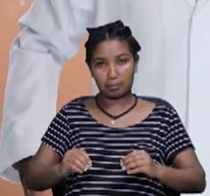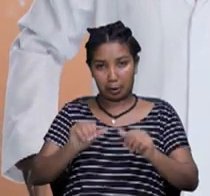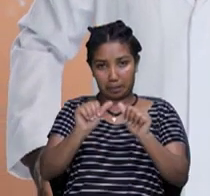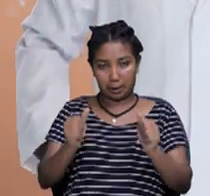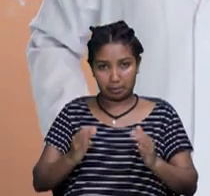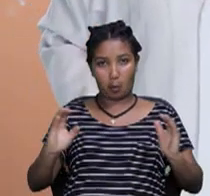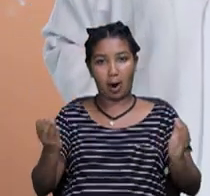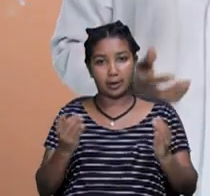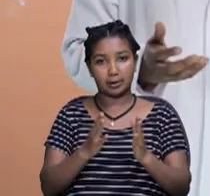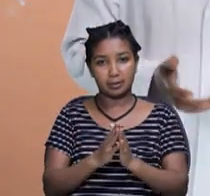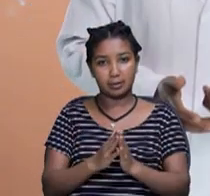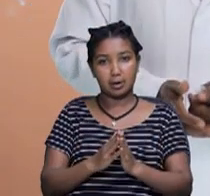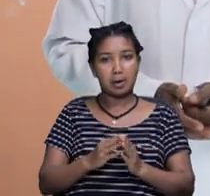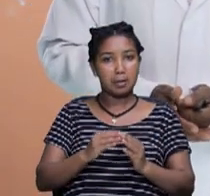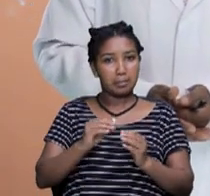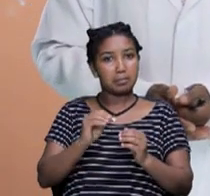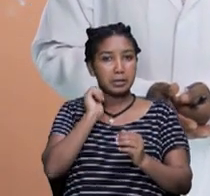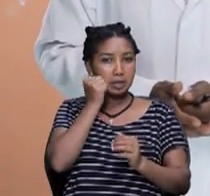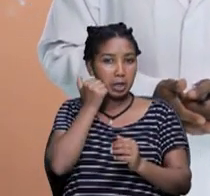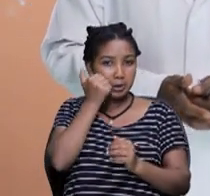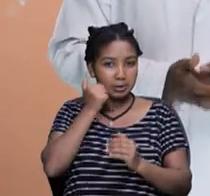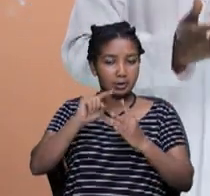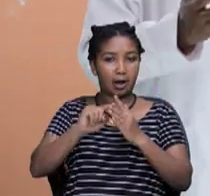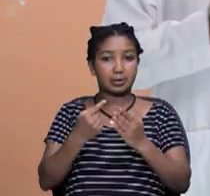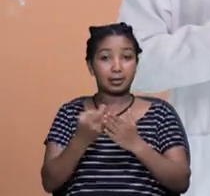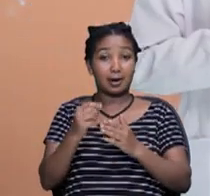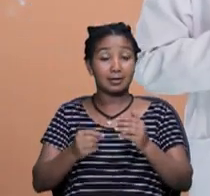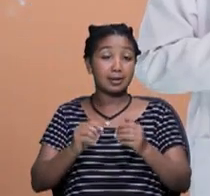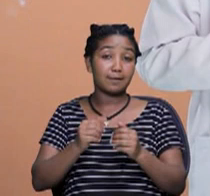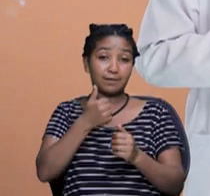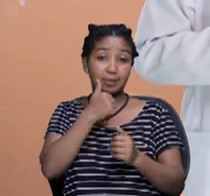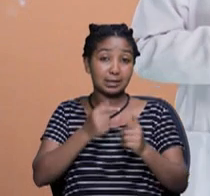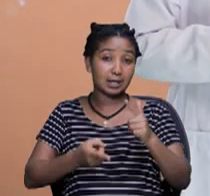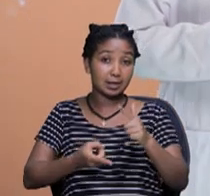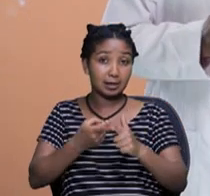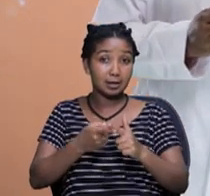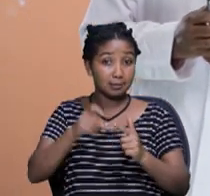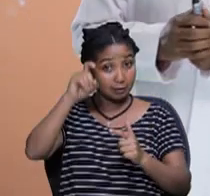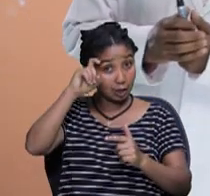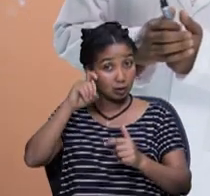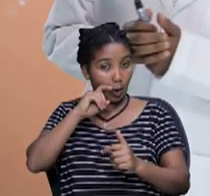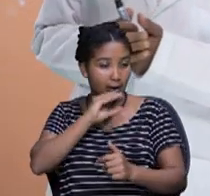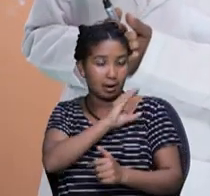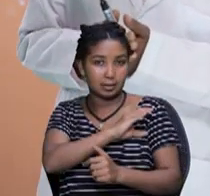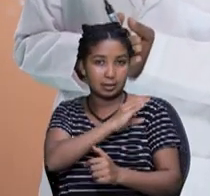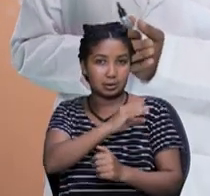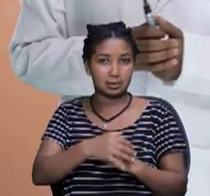hip, menstruation starts. These are the female secondary sexual